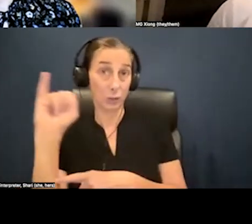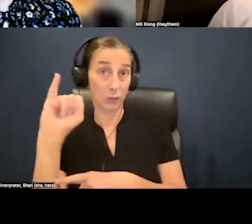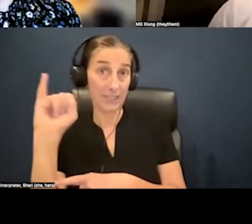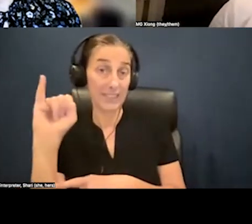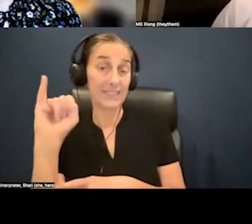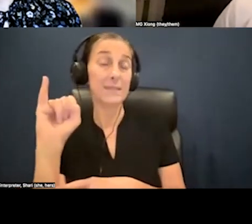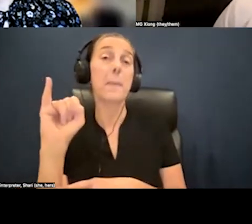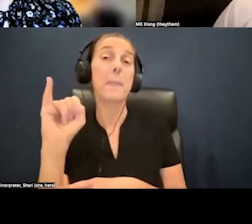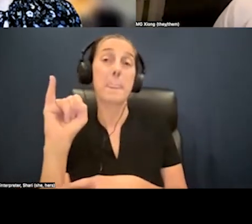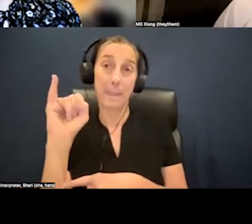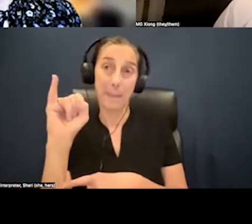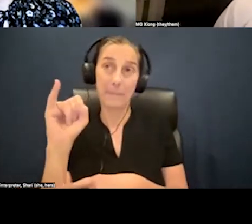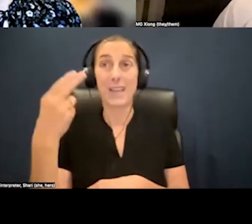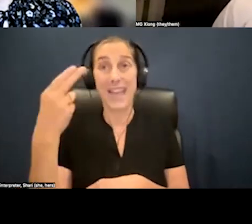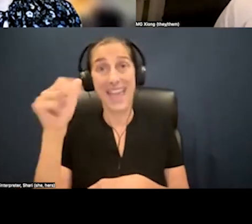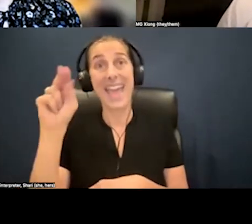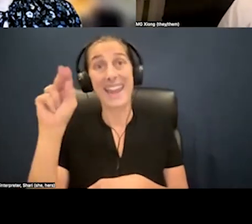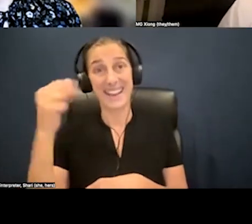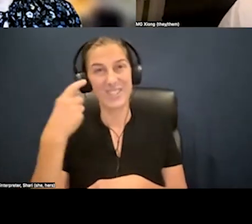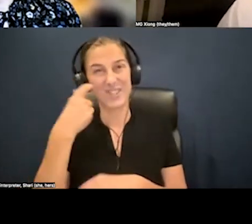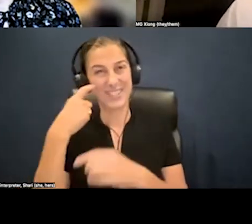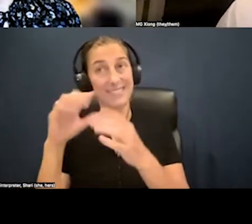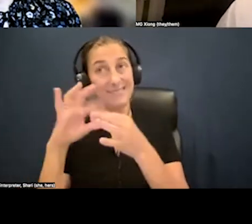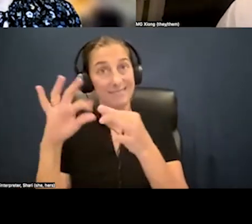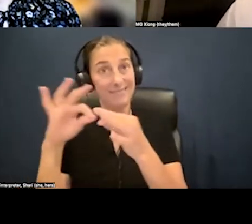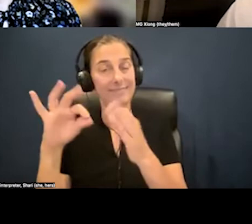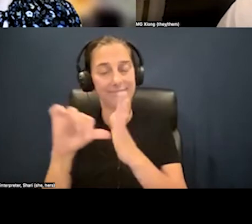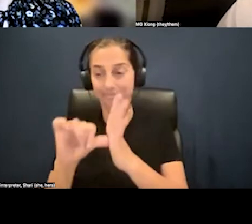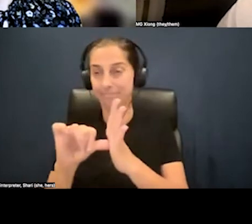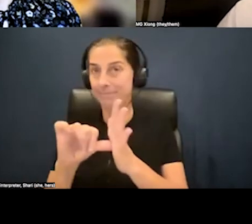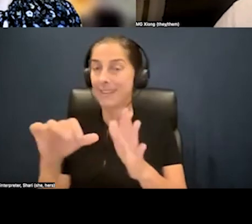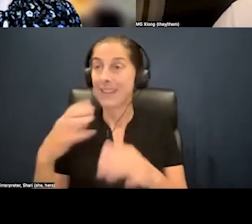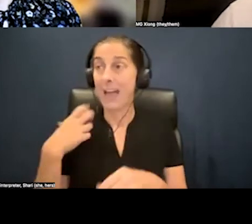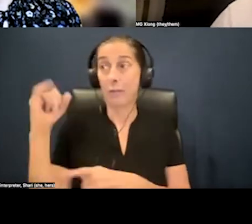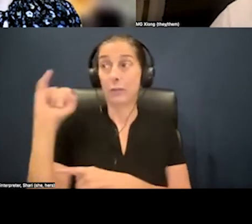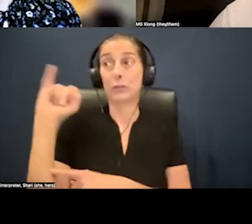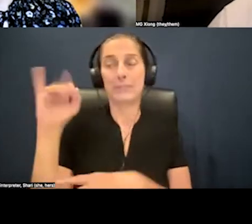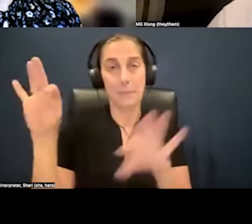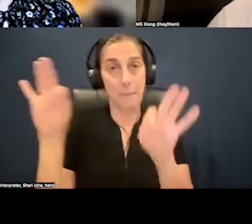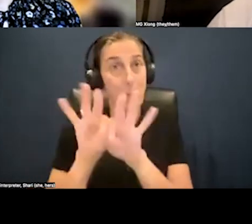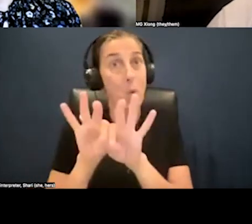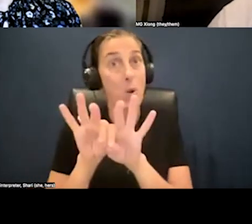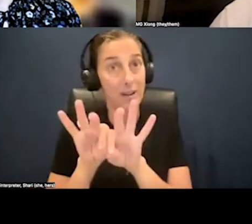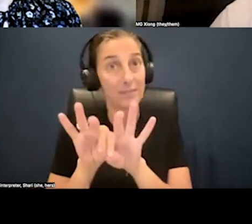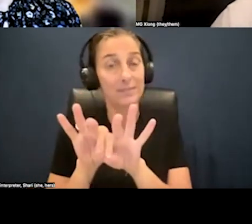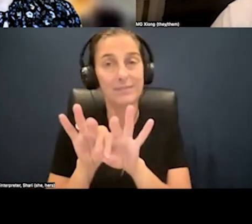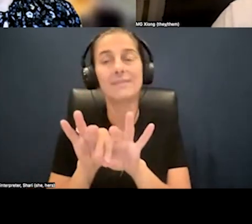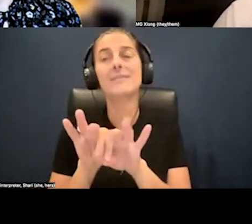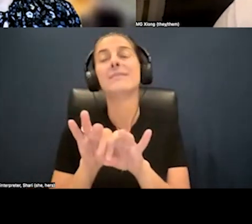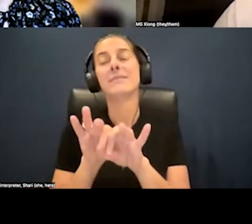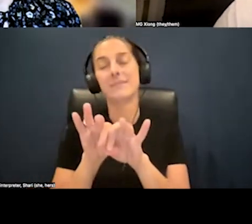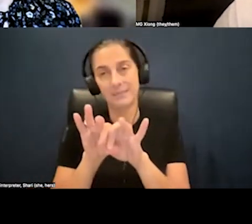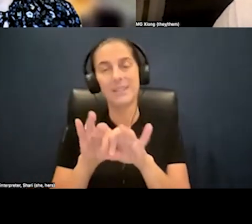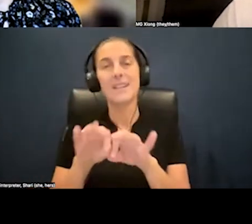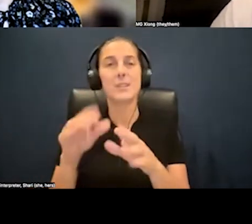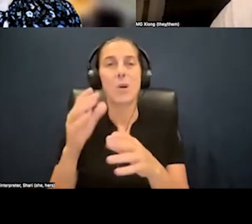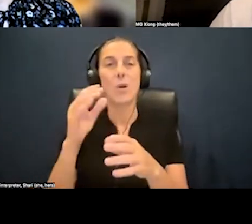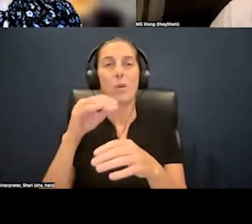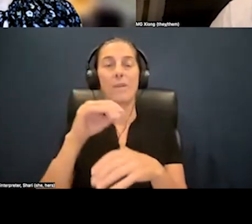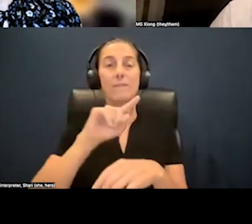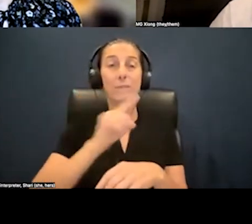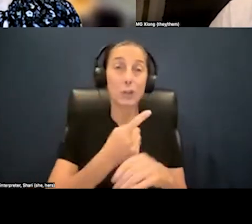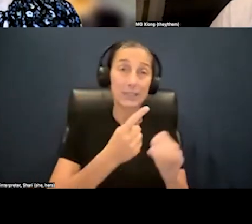talking about, having health insurance is super helpful. But just wanted